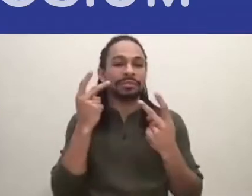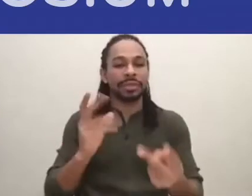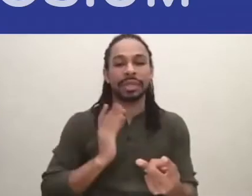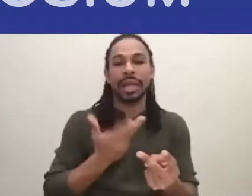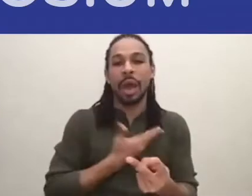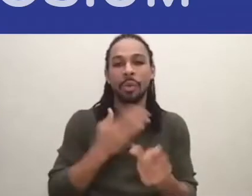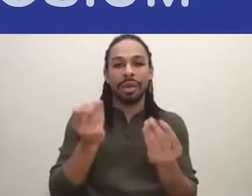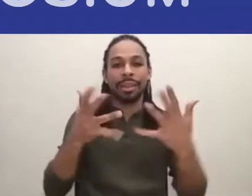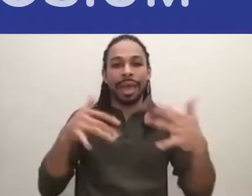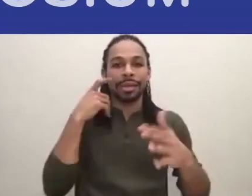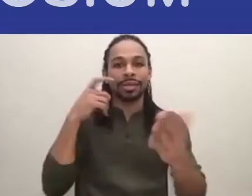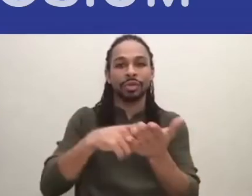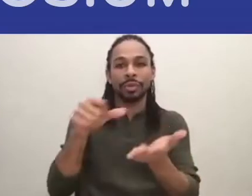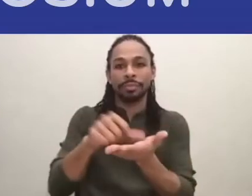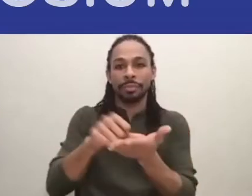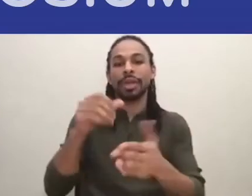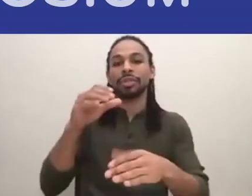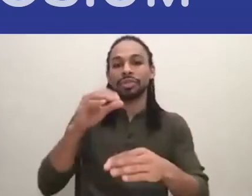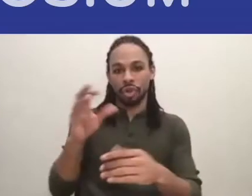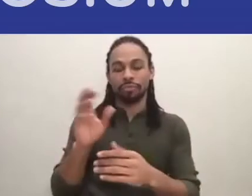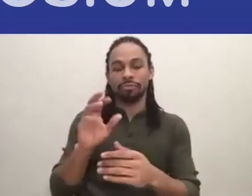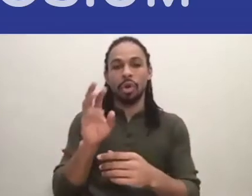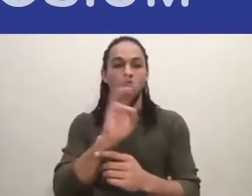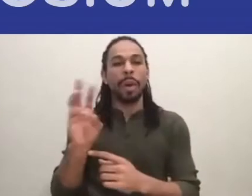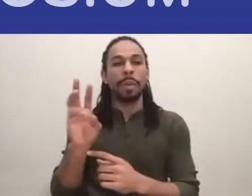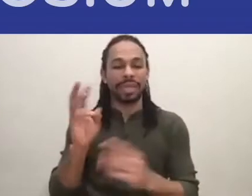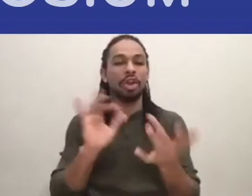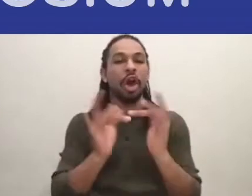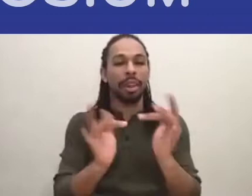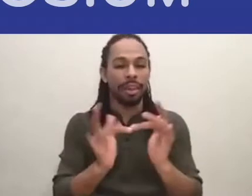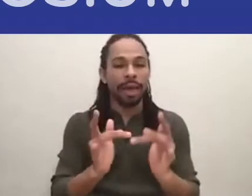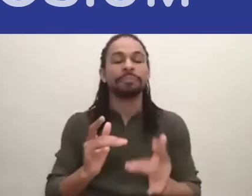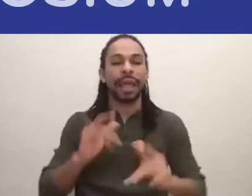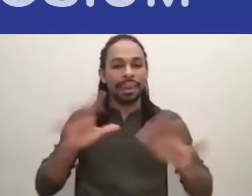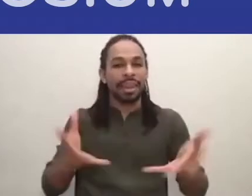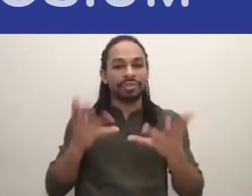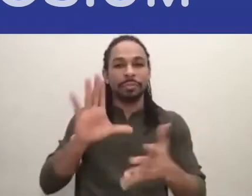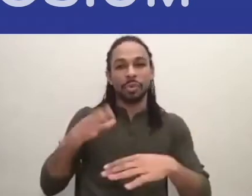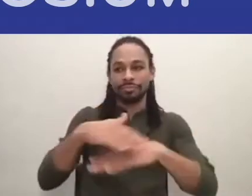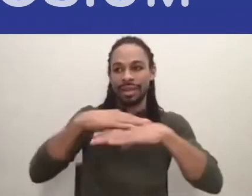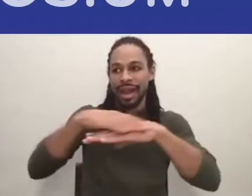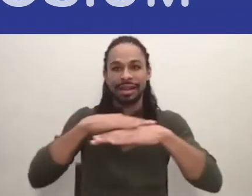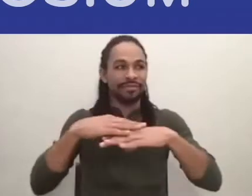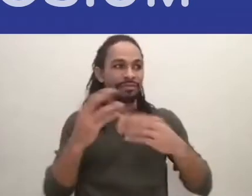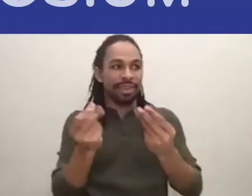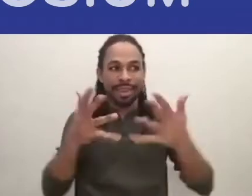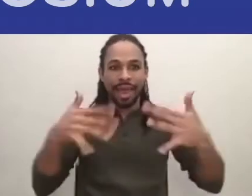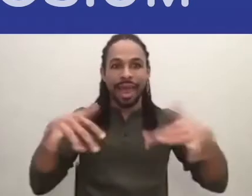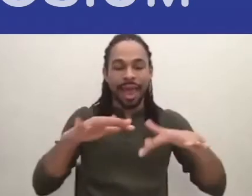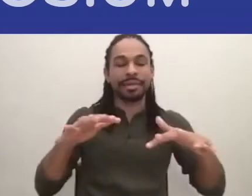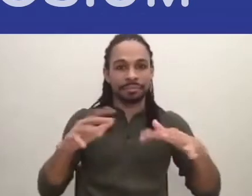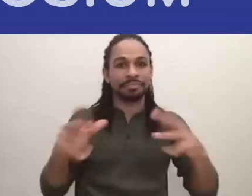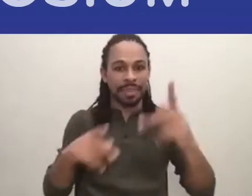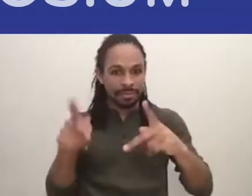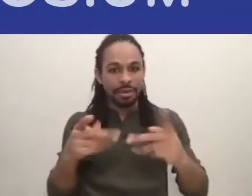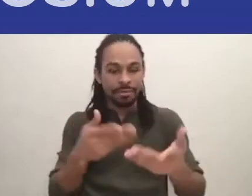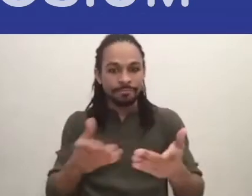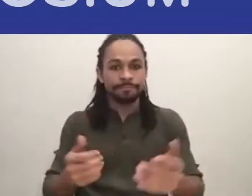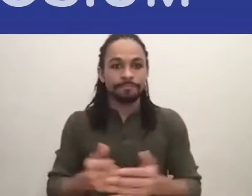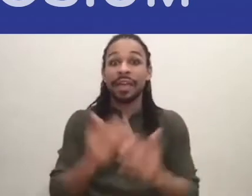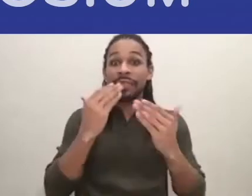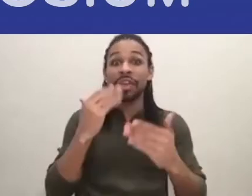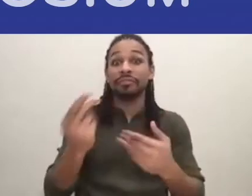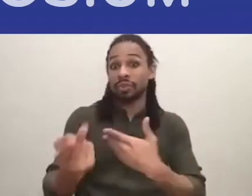you are currently on in our chat. So first, thank you for joining us for this completely digital 2021 symposium held on the